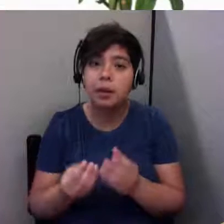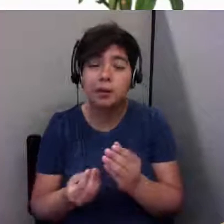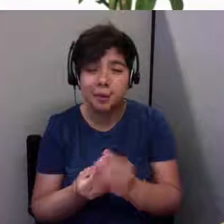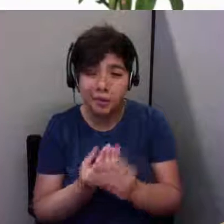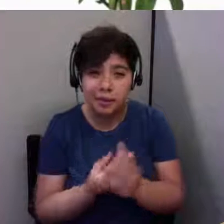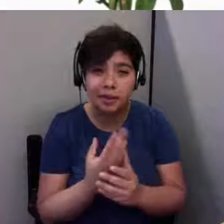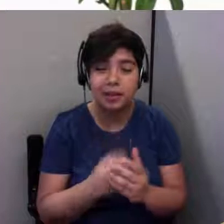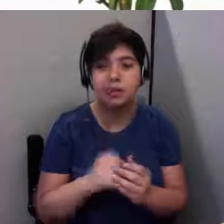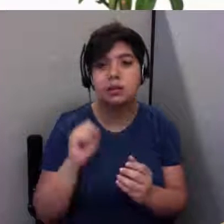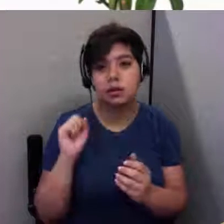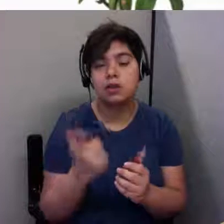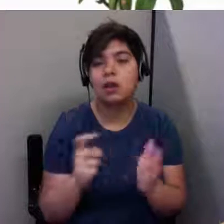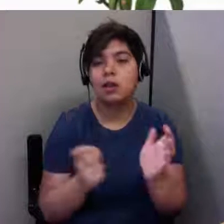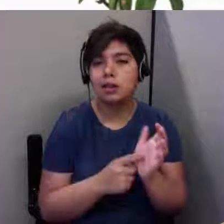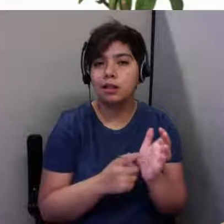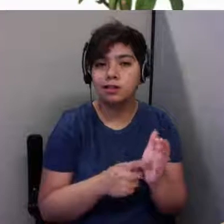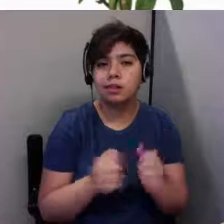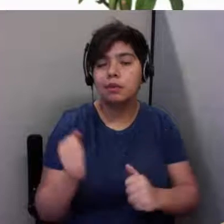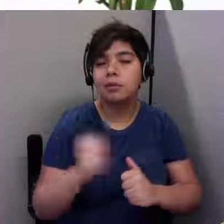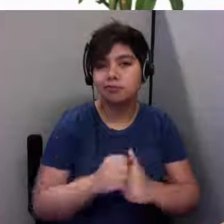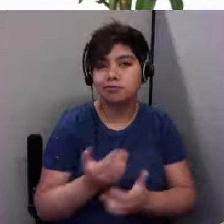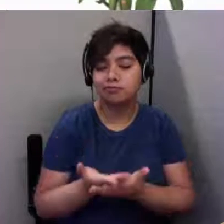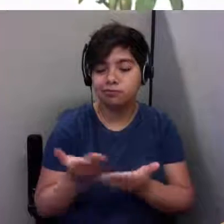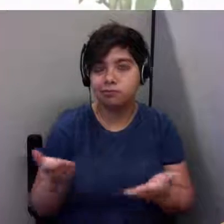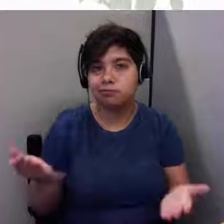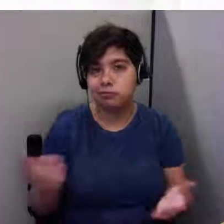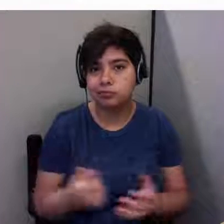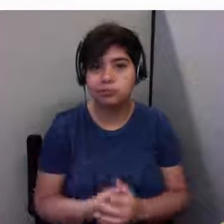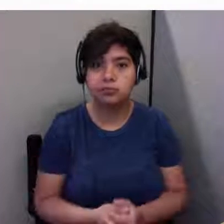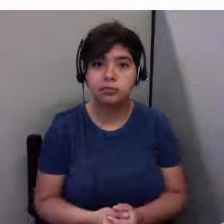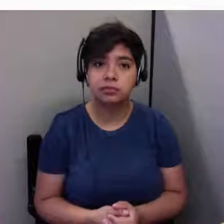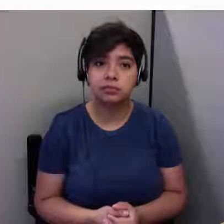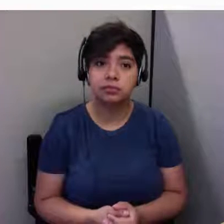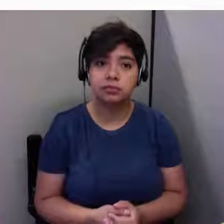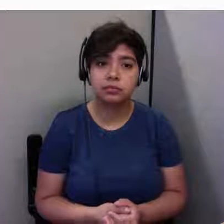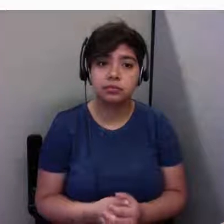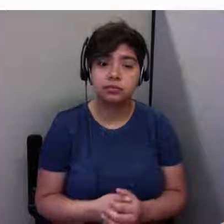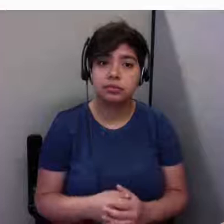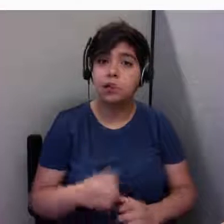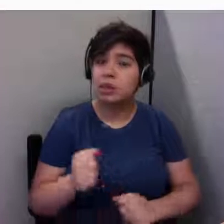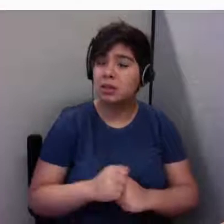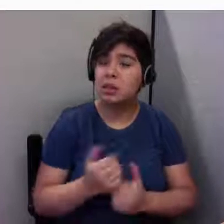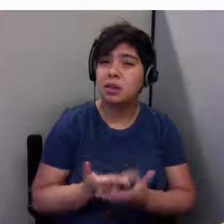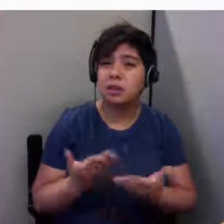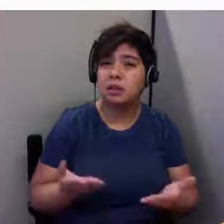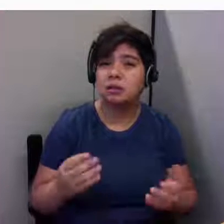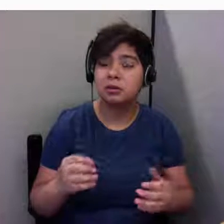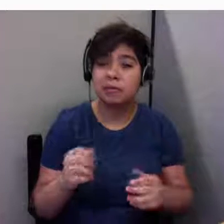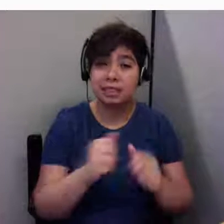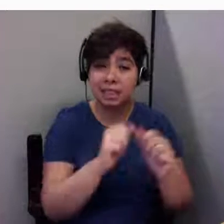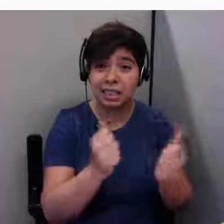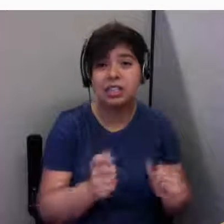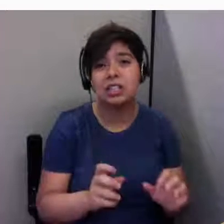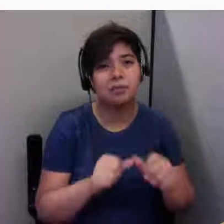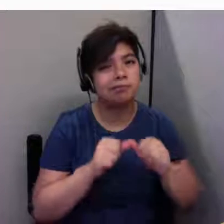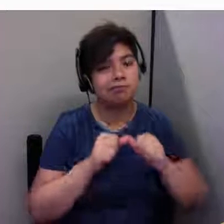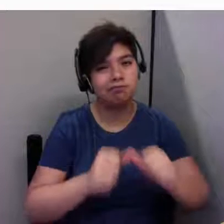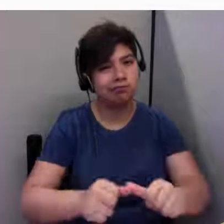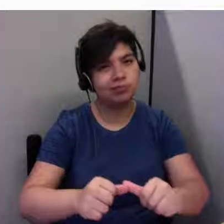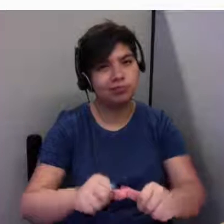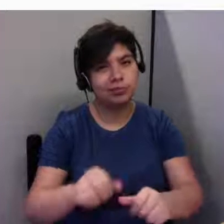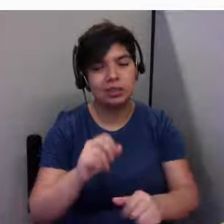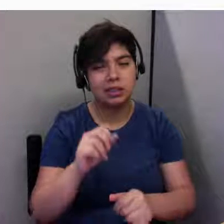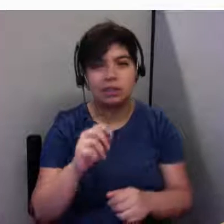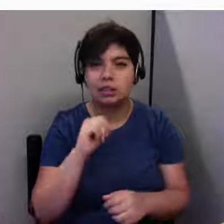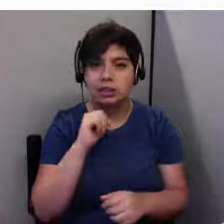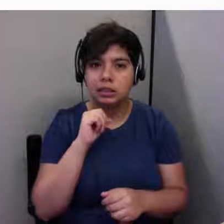all examples of solid objects. A solid object has a definite shape that doesn't change when you move it or put it